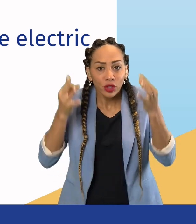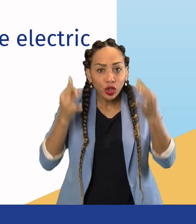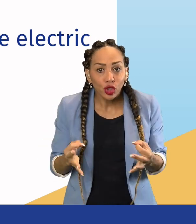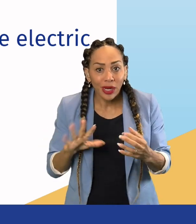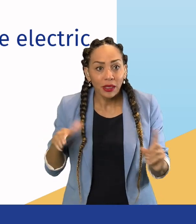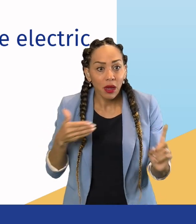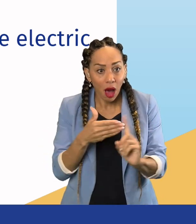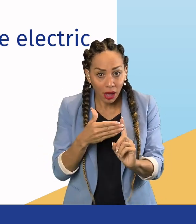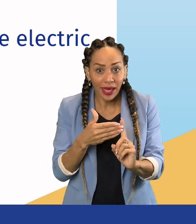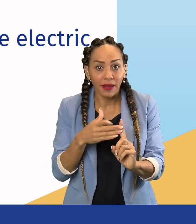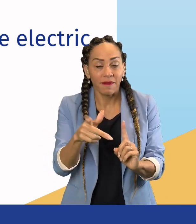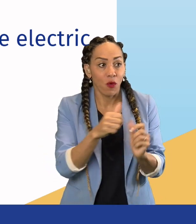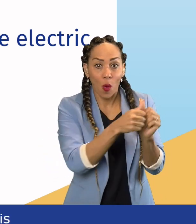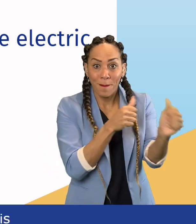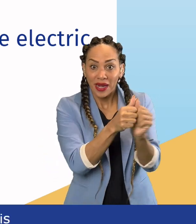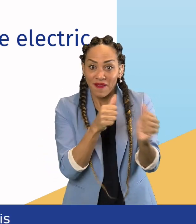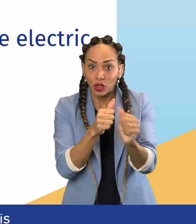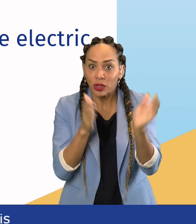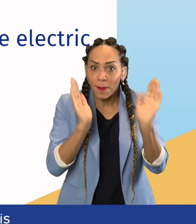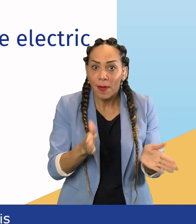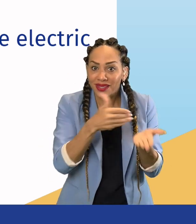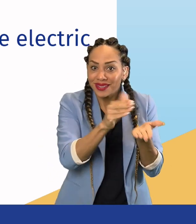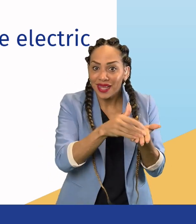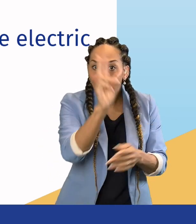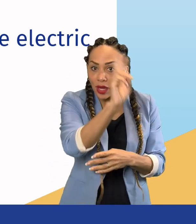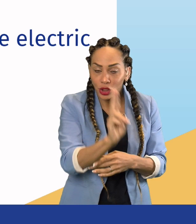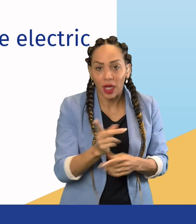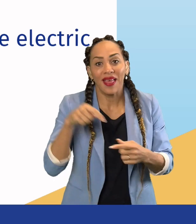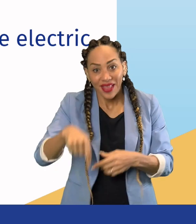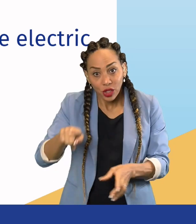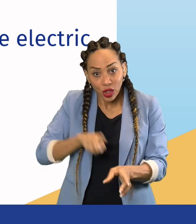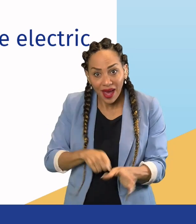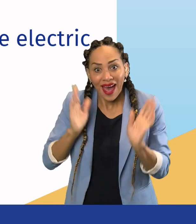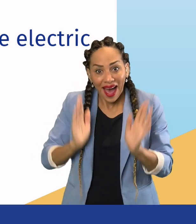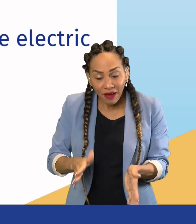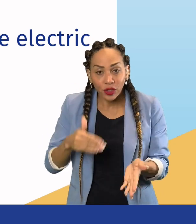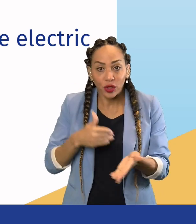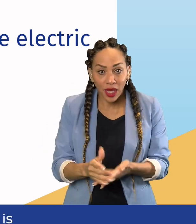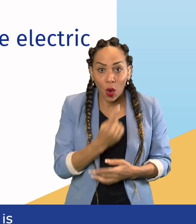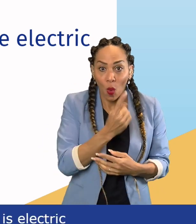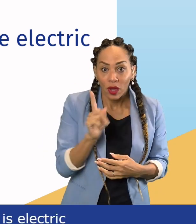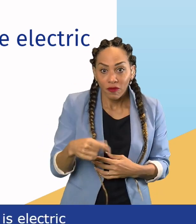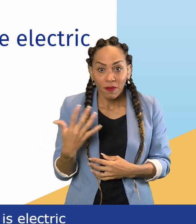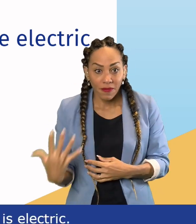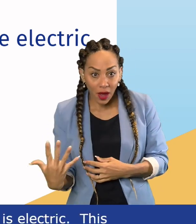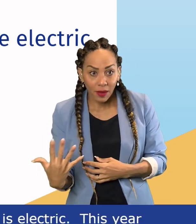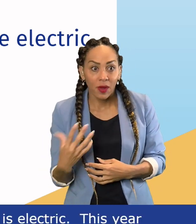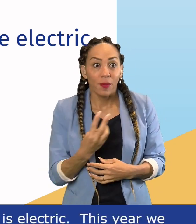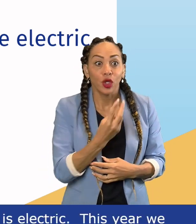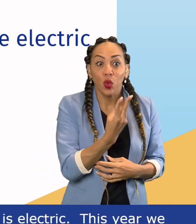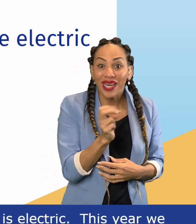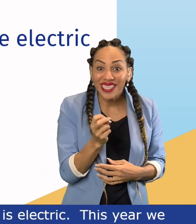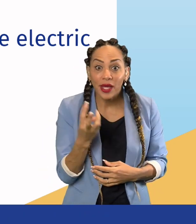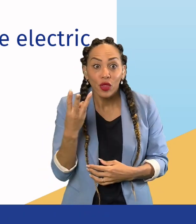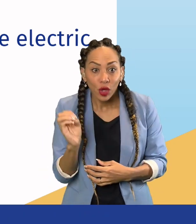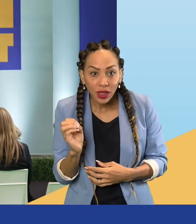sell electric cars. And this year, we need to sell 1 in 5 electric cars. By 2030, that jumps to 4 in